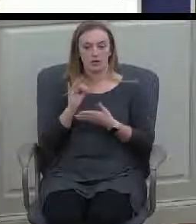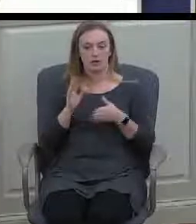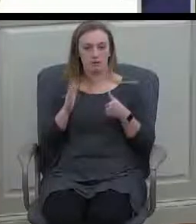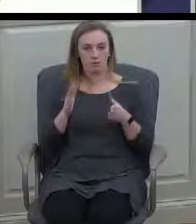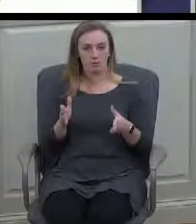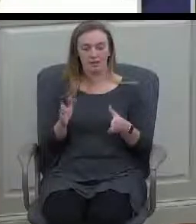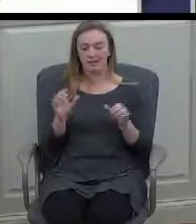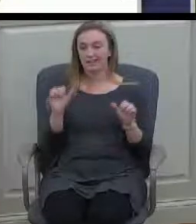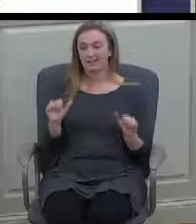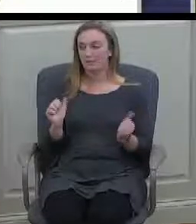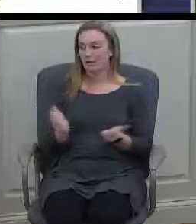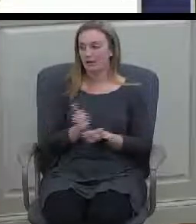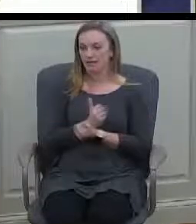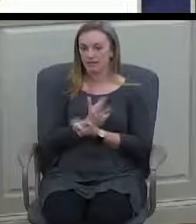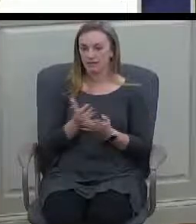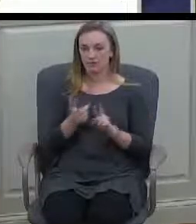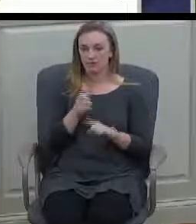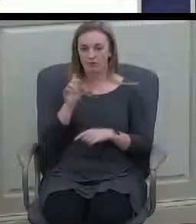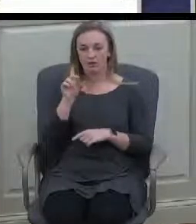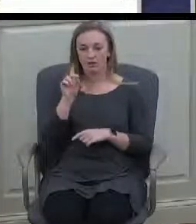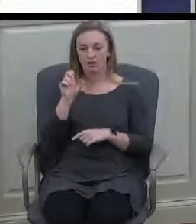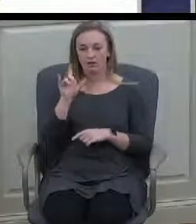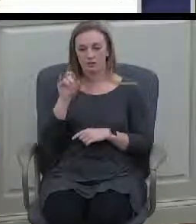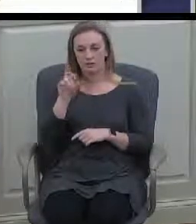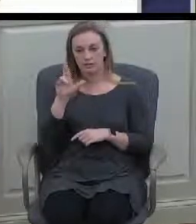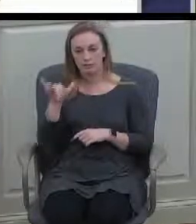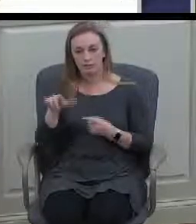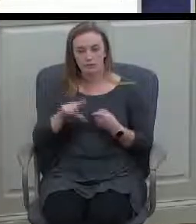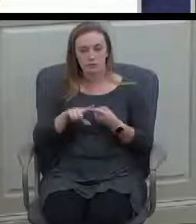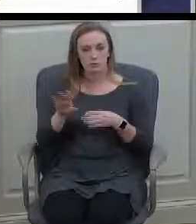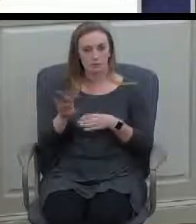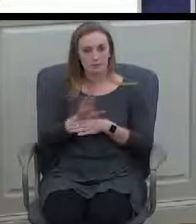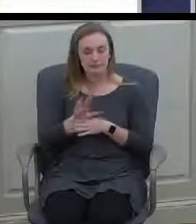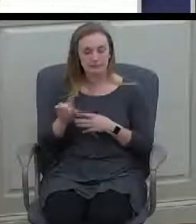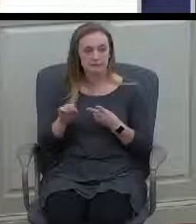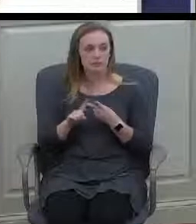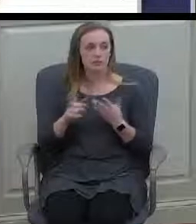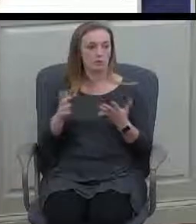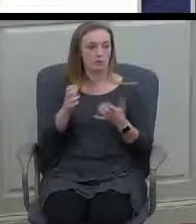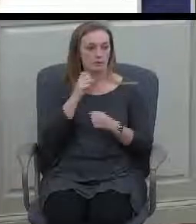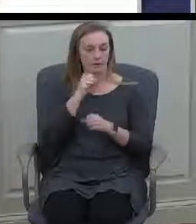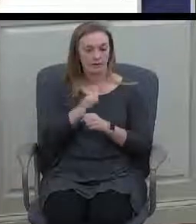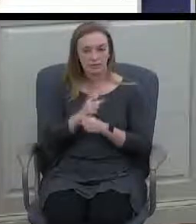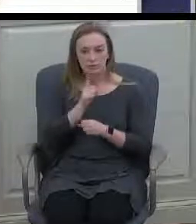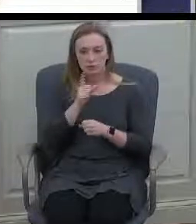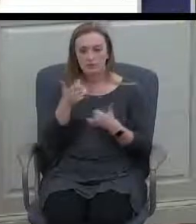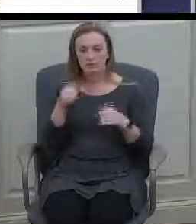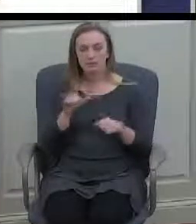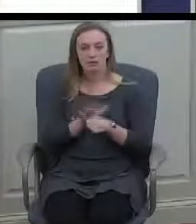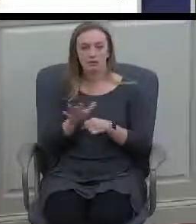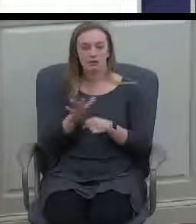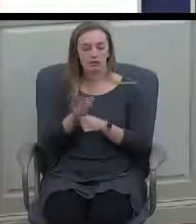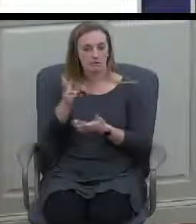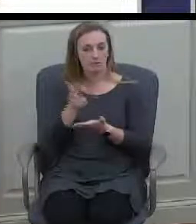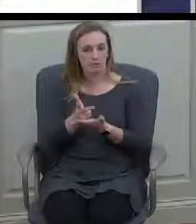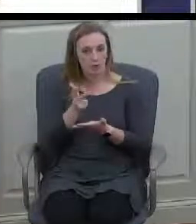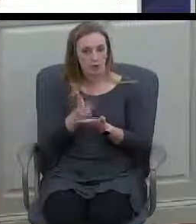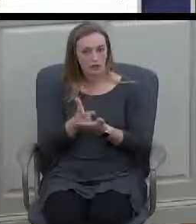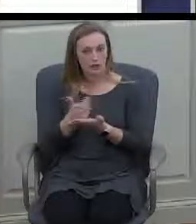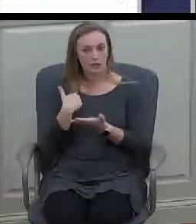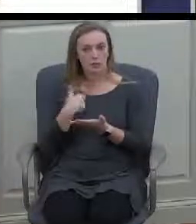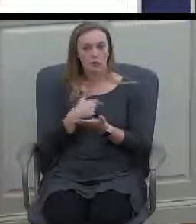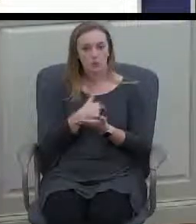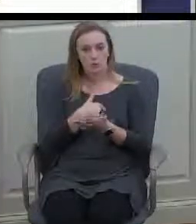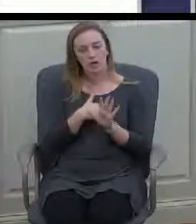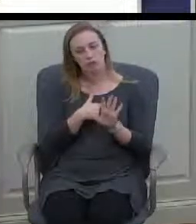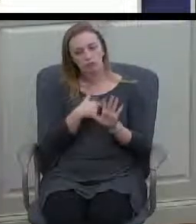everything from, deliveries to those businesses. We want to make sure we still have parking, that we account for the traffic